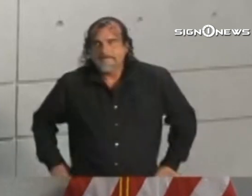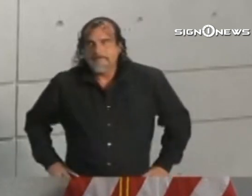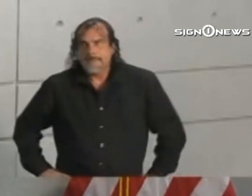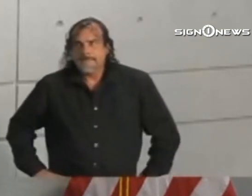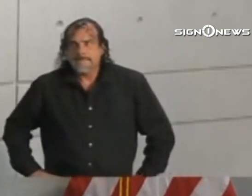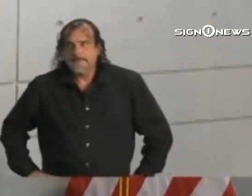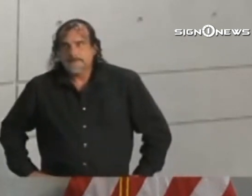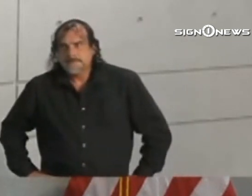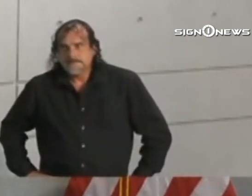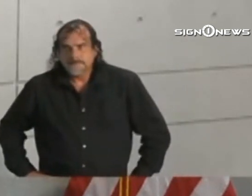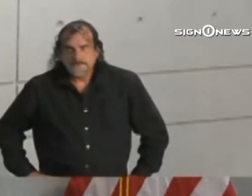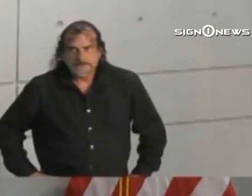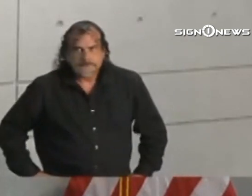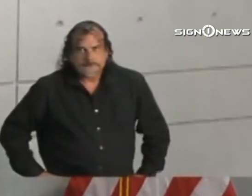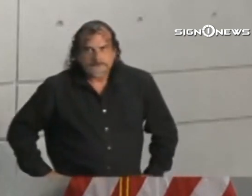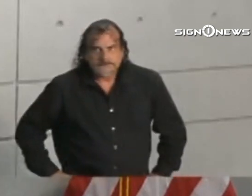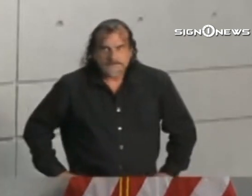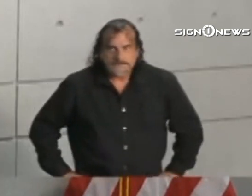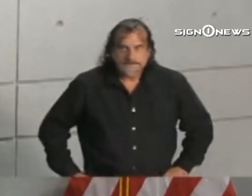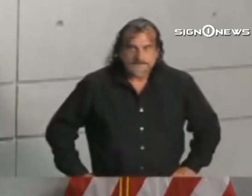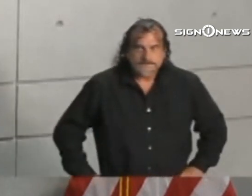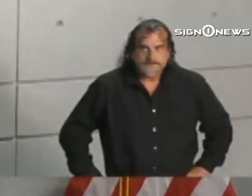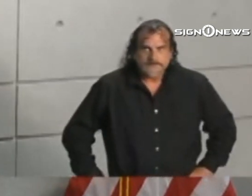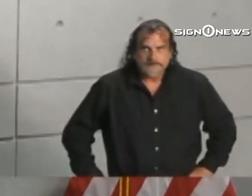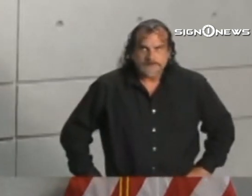WLX has a question.